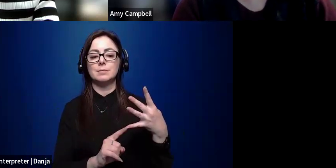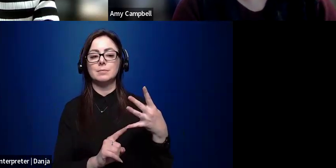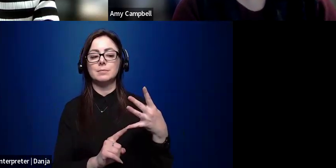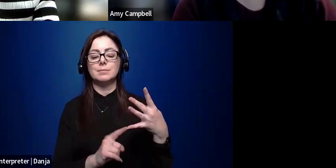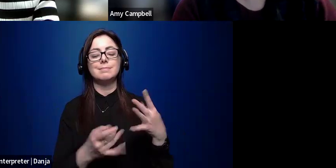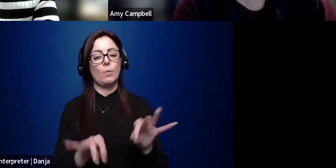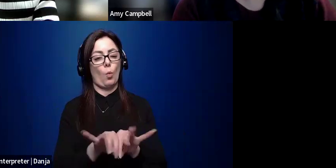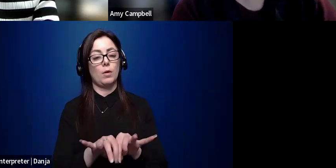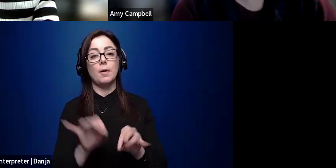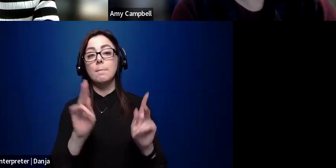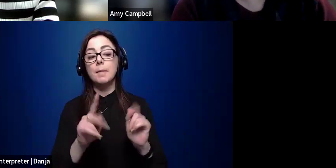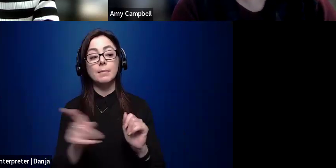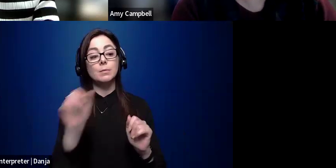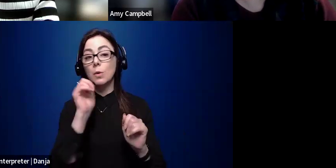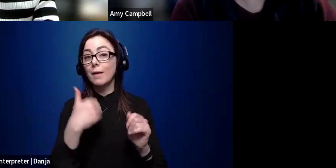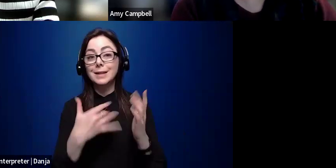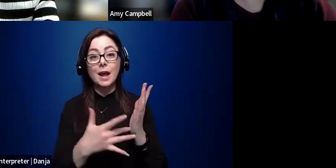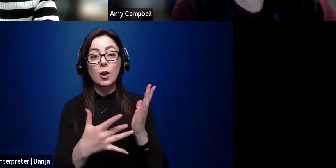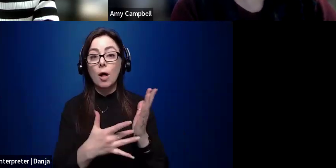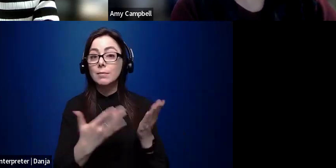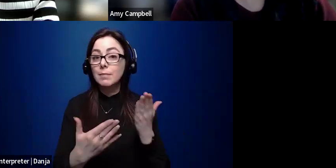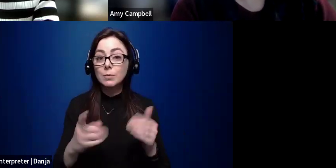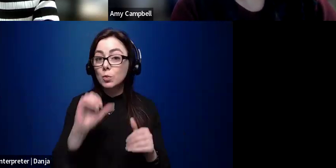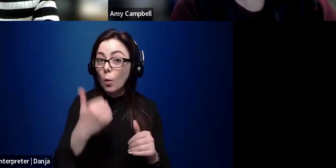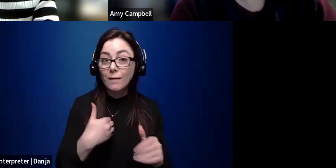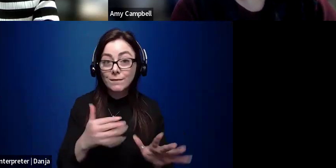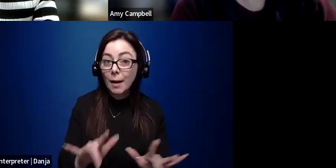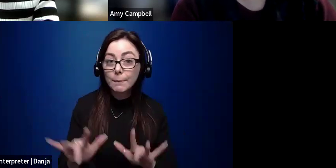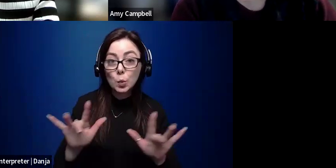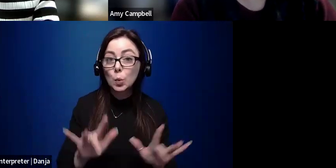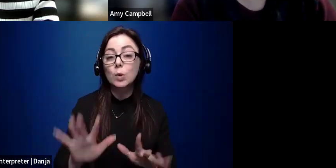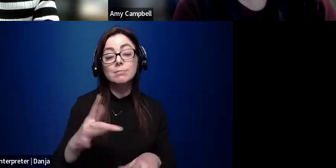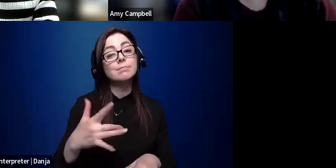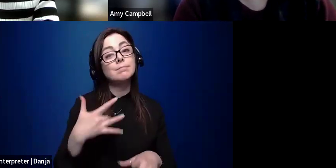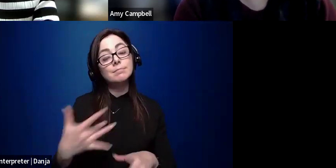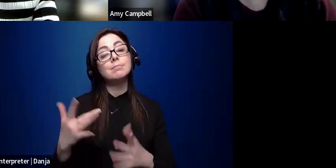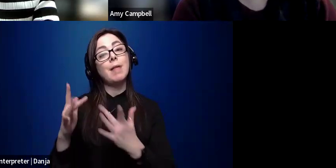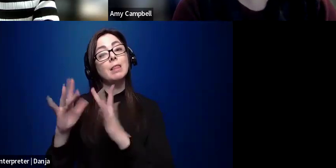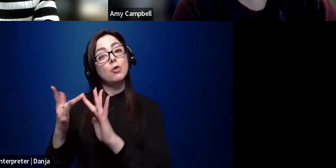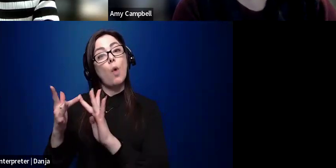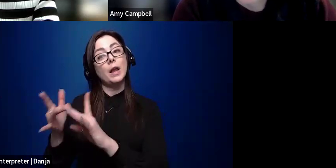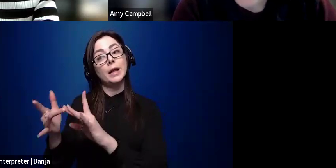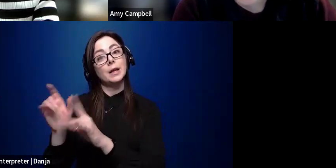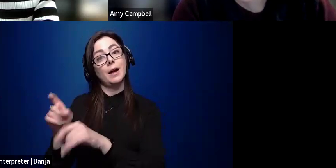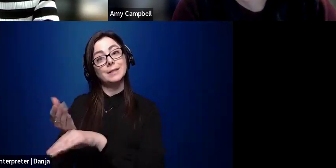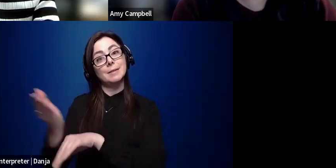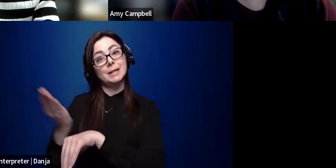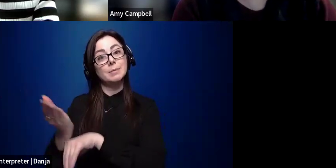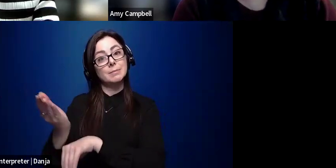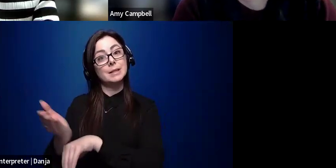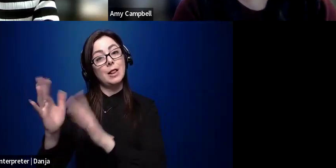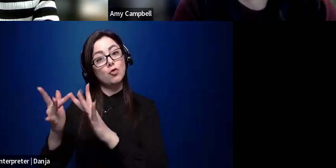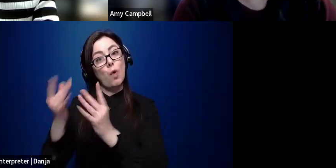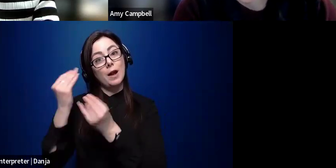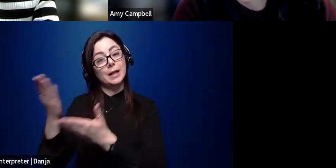have technology, may not have a computer, because usually you have to submit things electronically. If you don't drive,